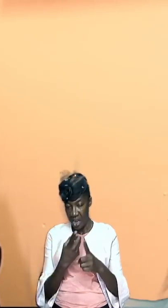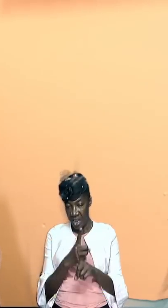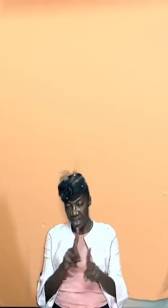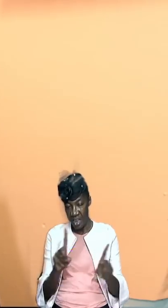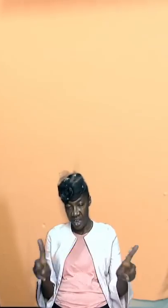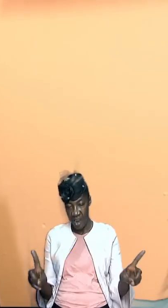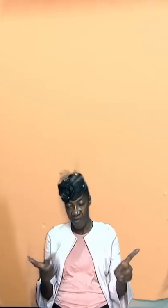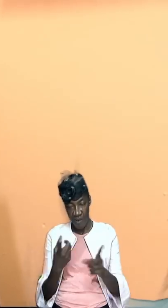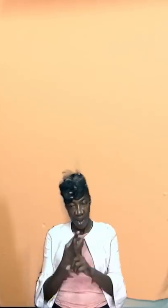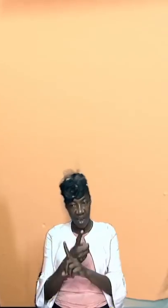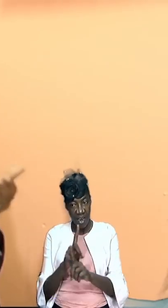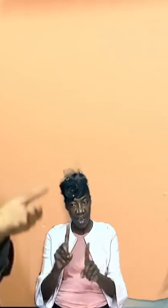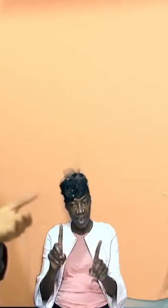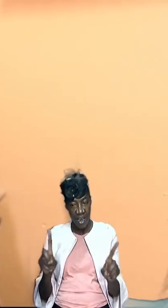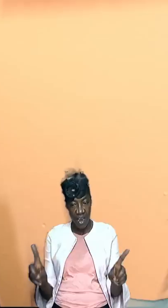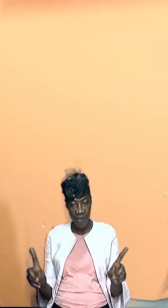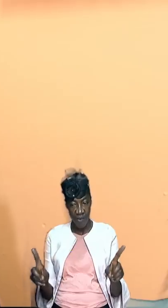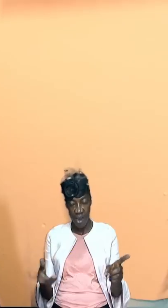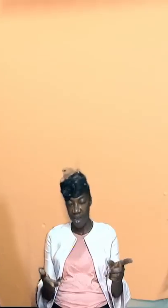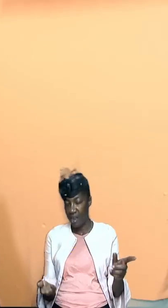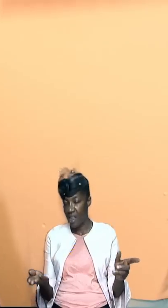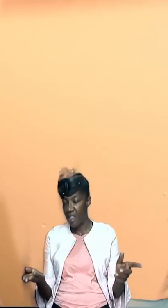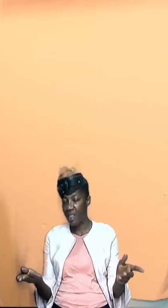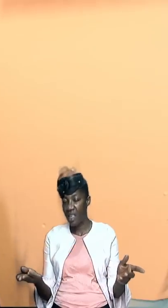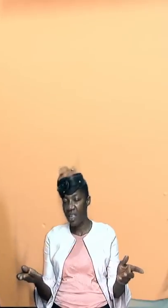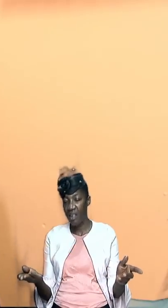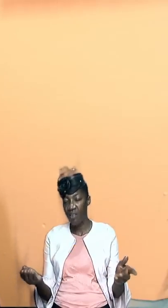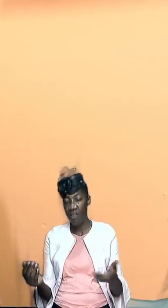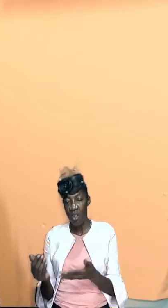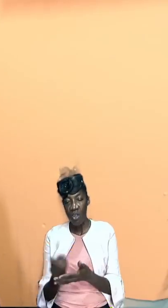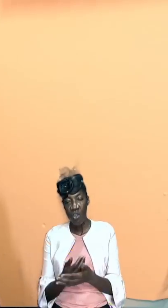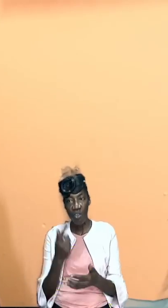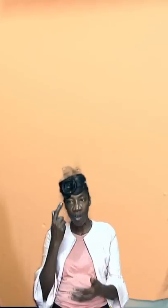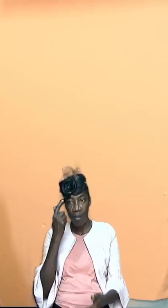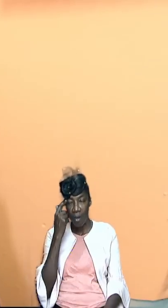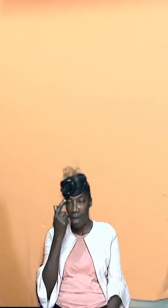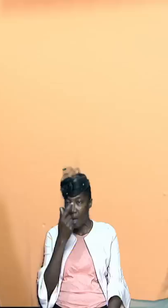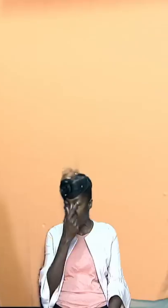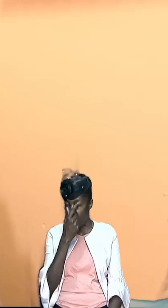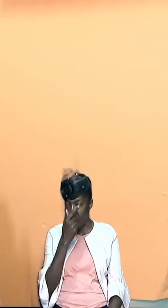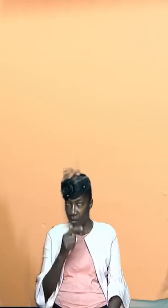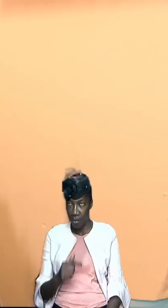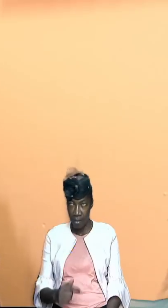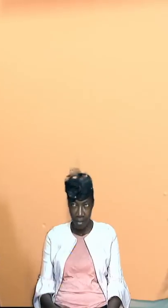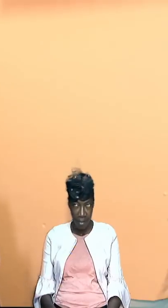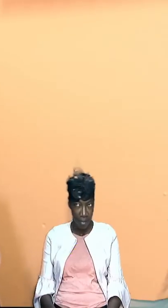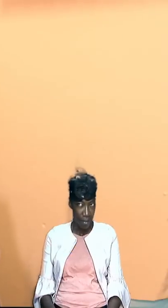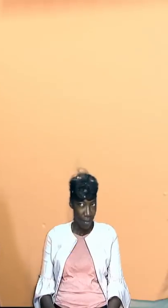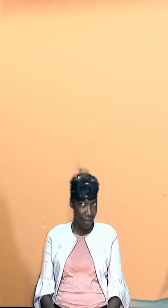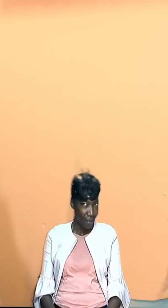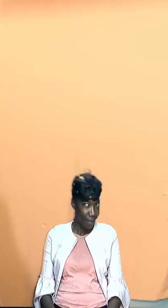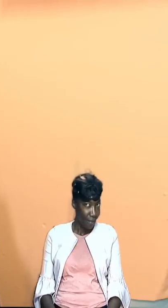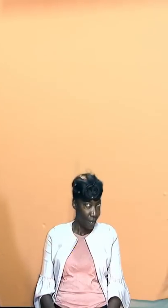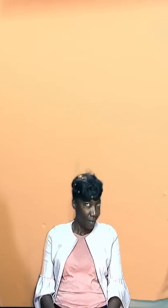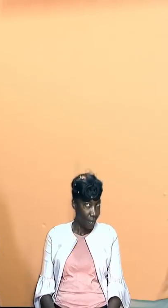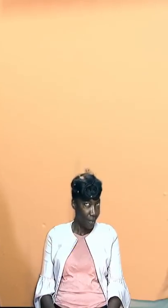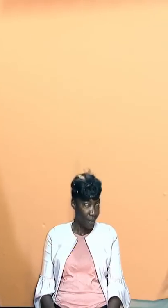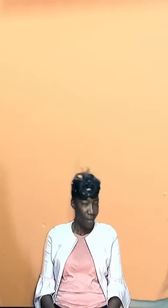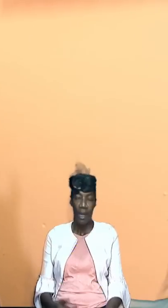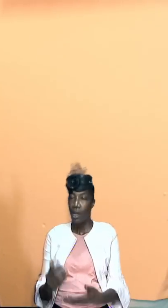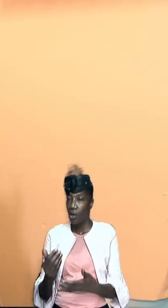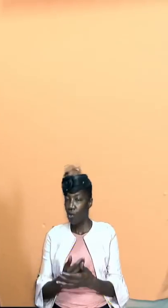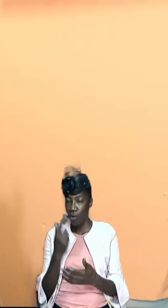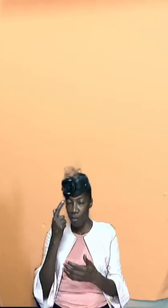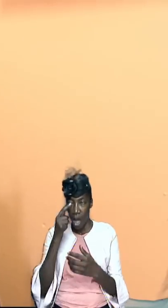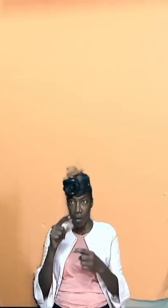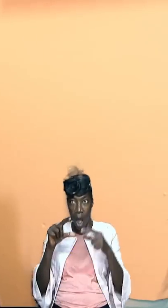and diversity in different things. Some will have eyes that are cast a certain way. Some would have eyes that are